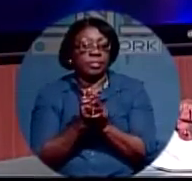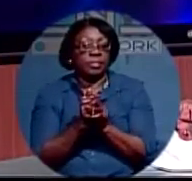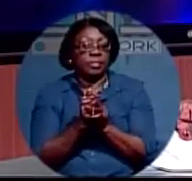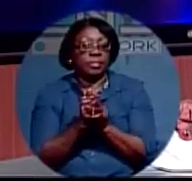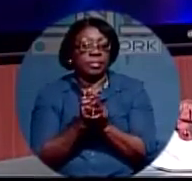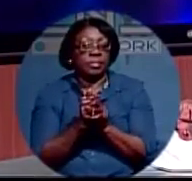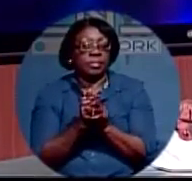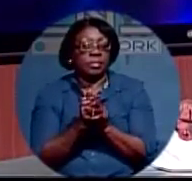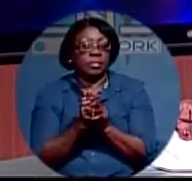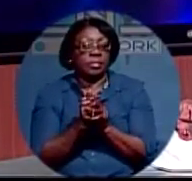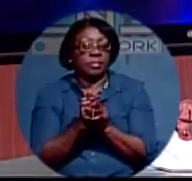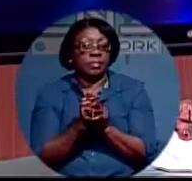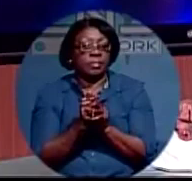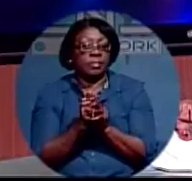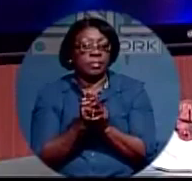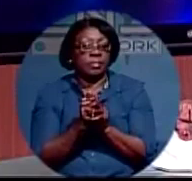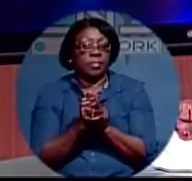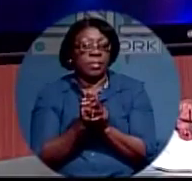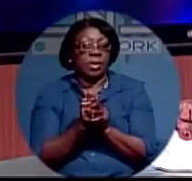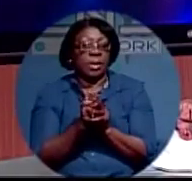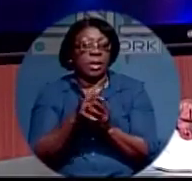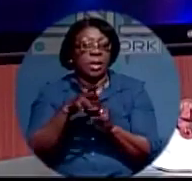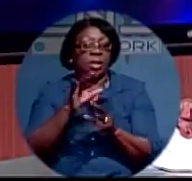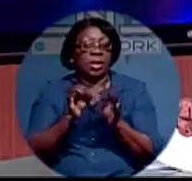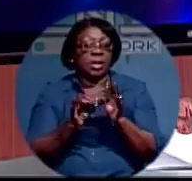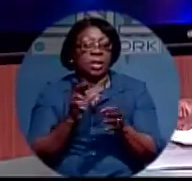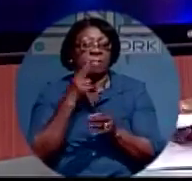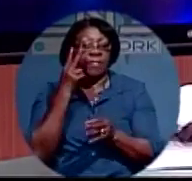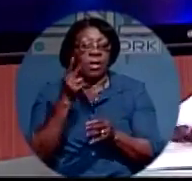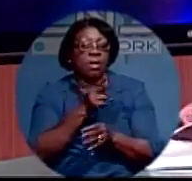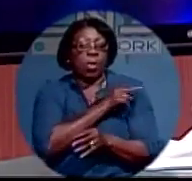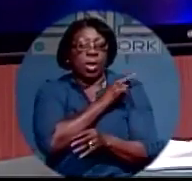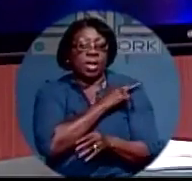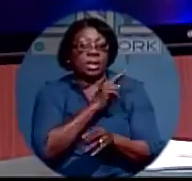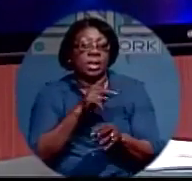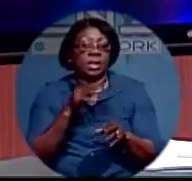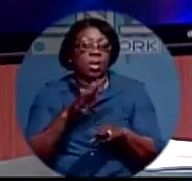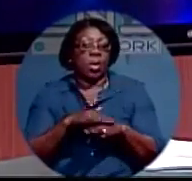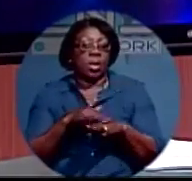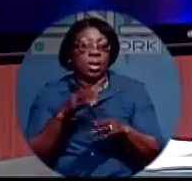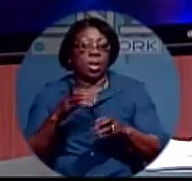and Raymond Roll make up the defense. Justice Vera Watkins is presiding.